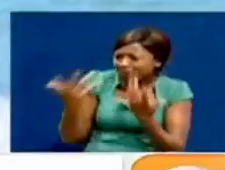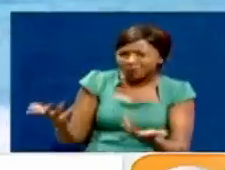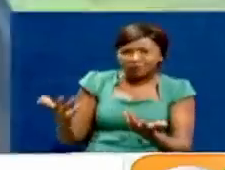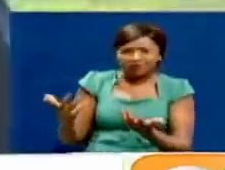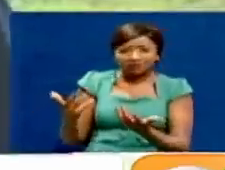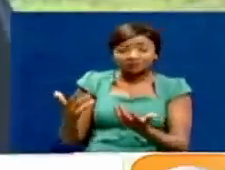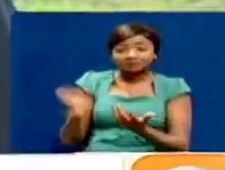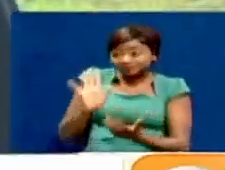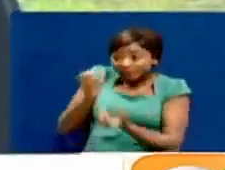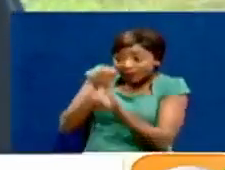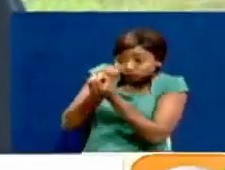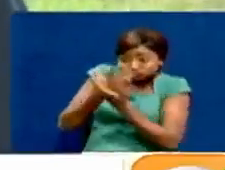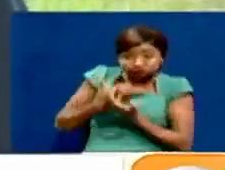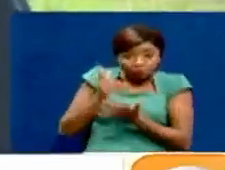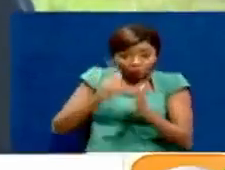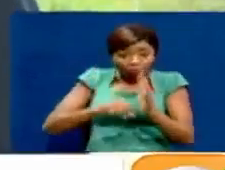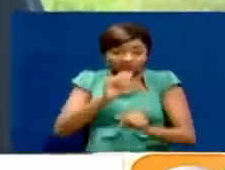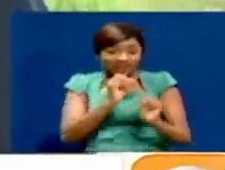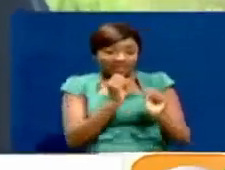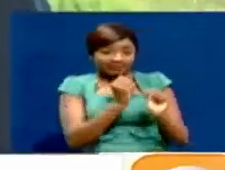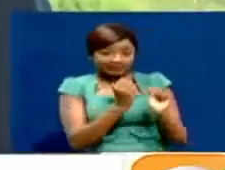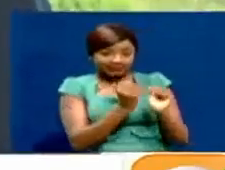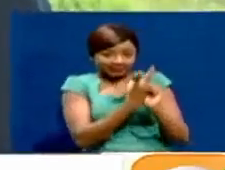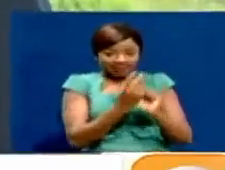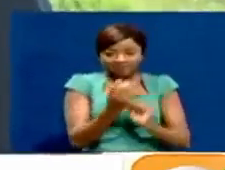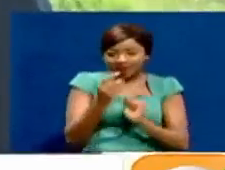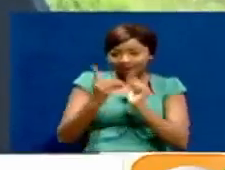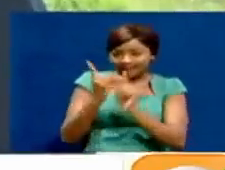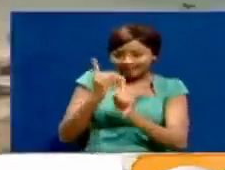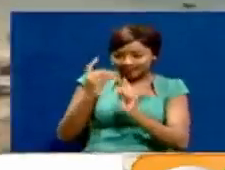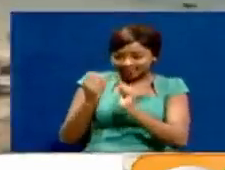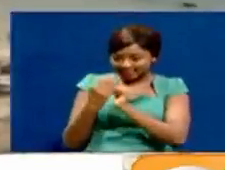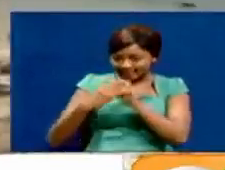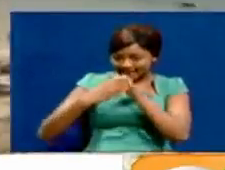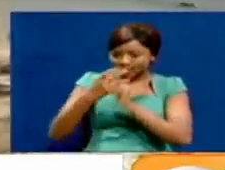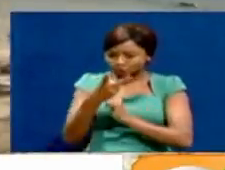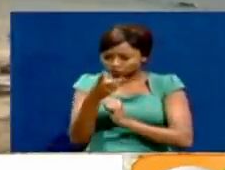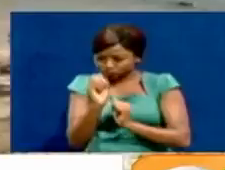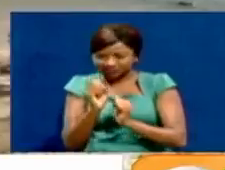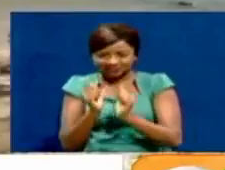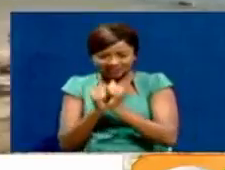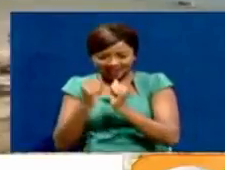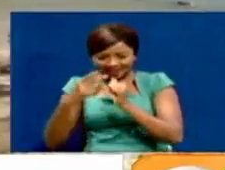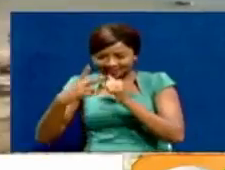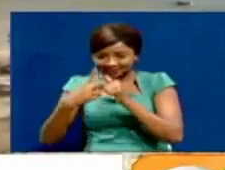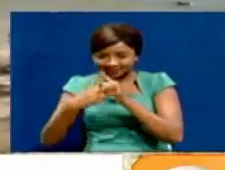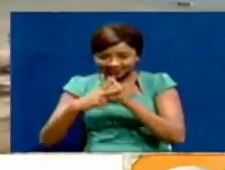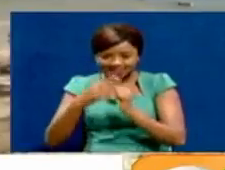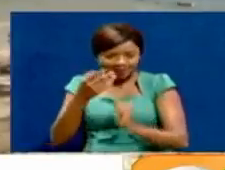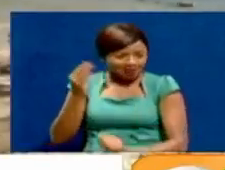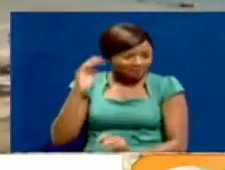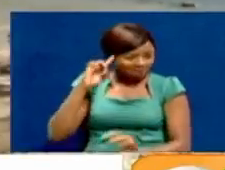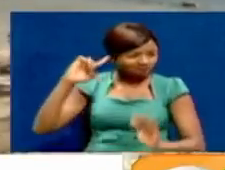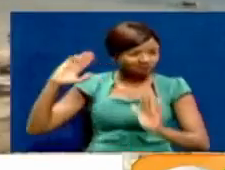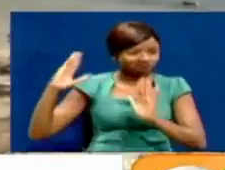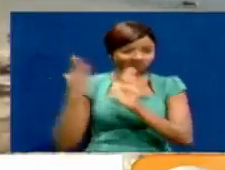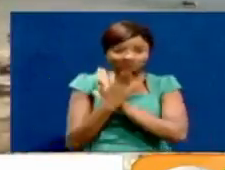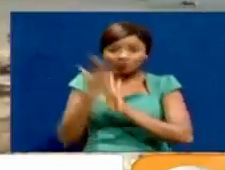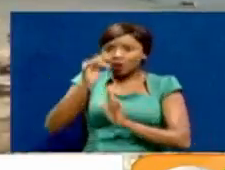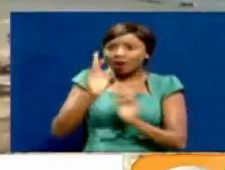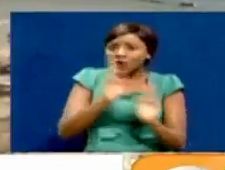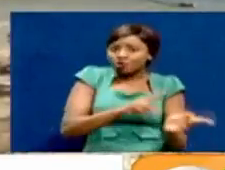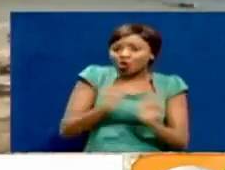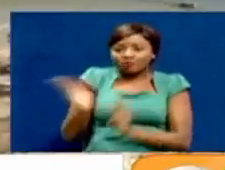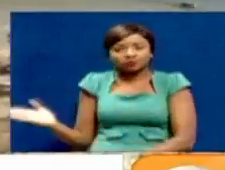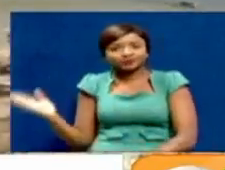Mbwana tells us the events of December 9th, 2019 will remain glued to his mind as what started as a